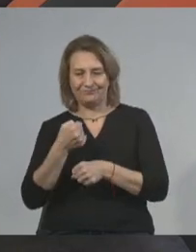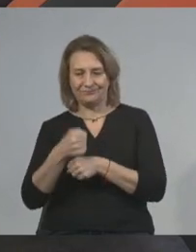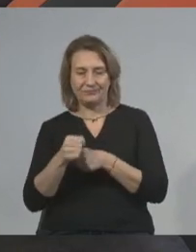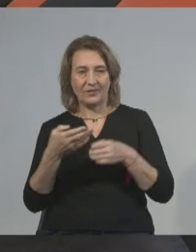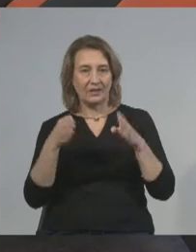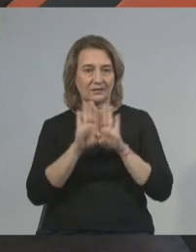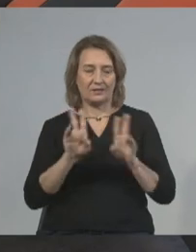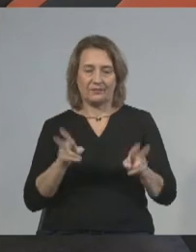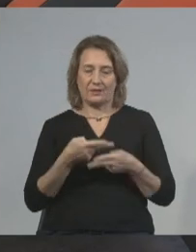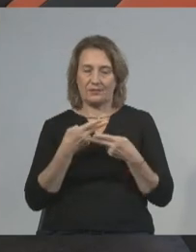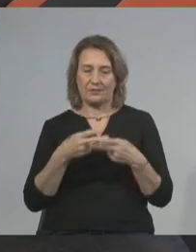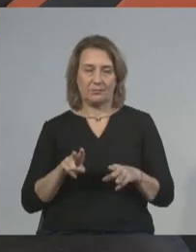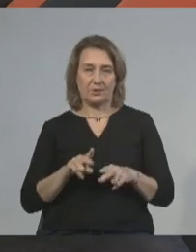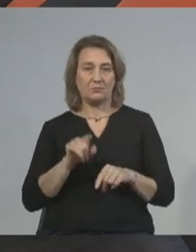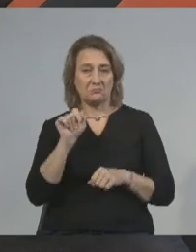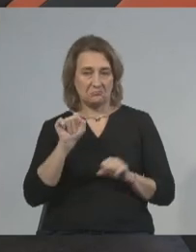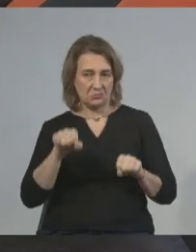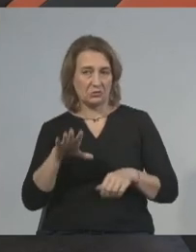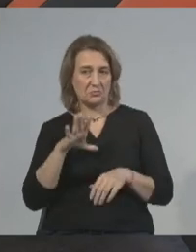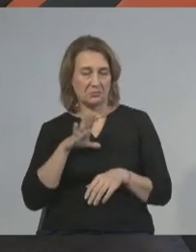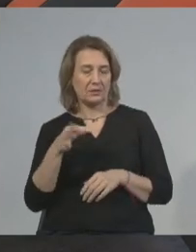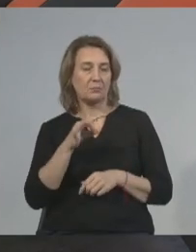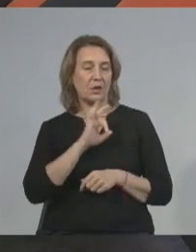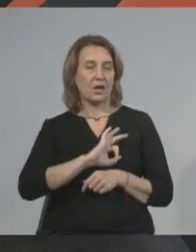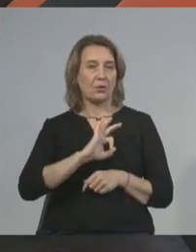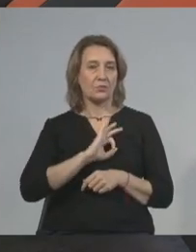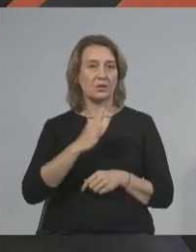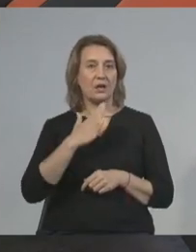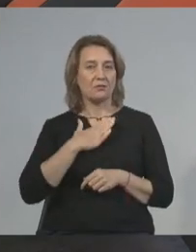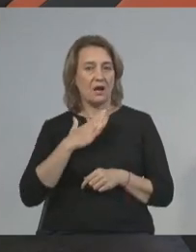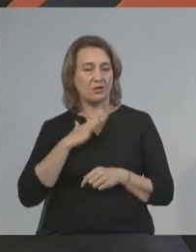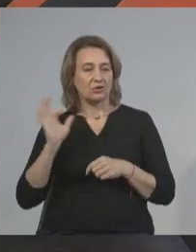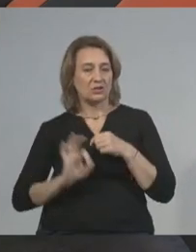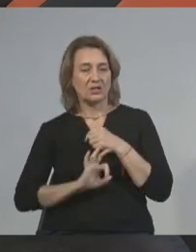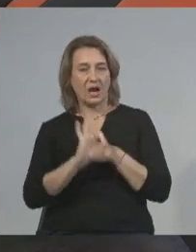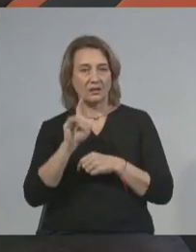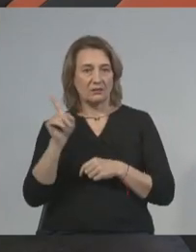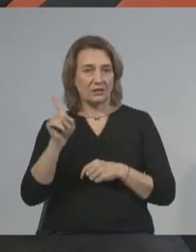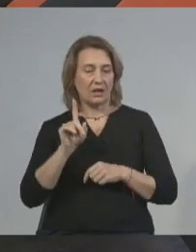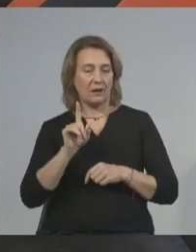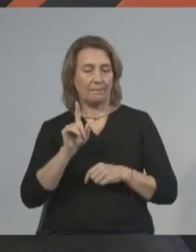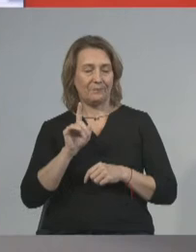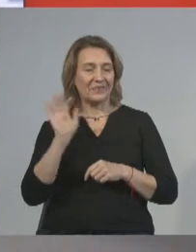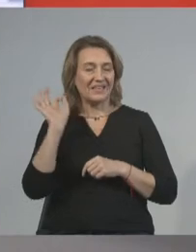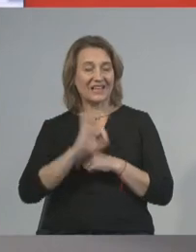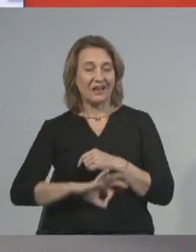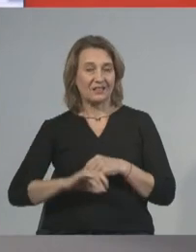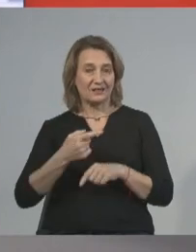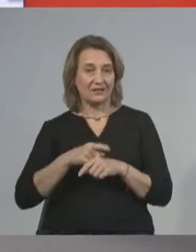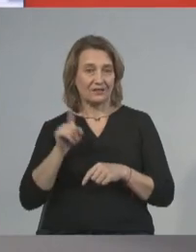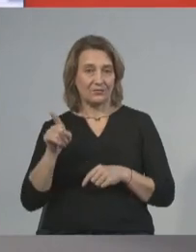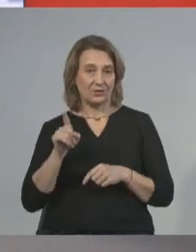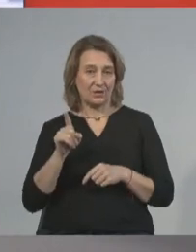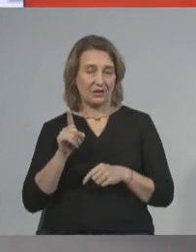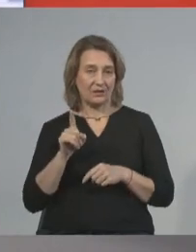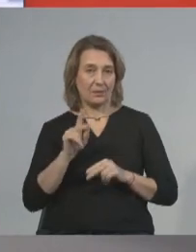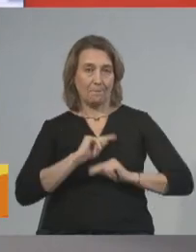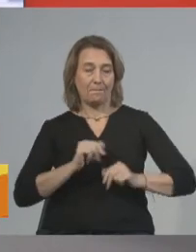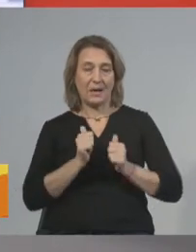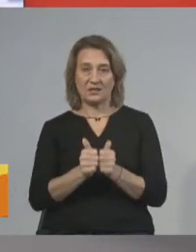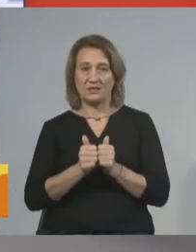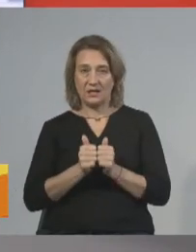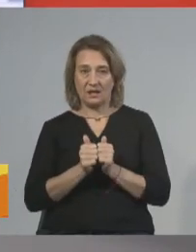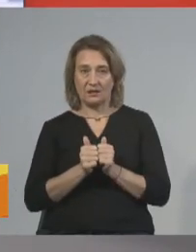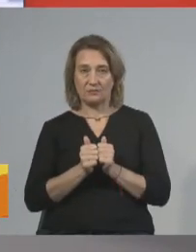shouldn't shut down these channels because we know that our western partners they are